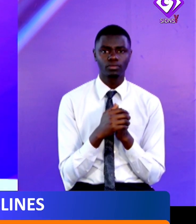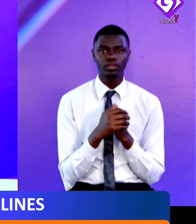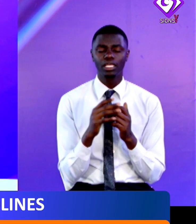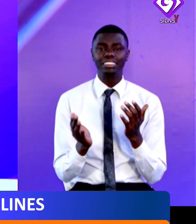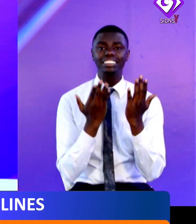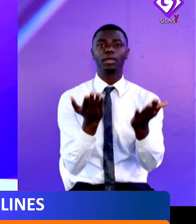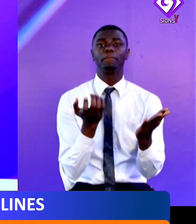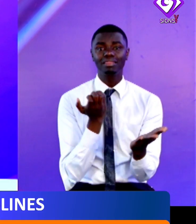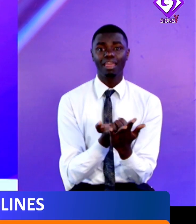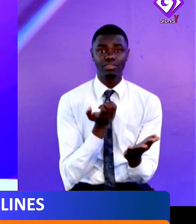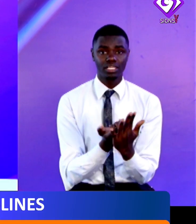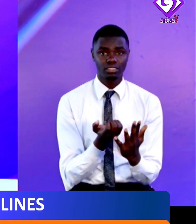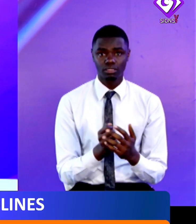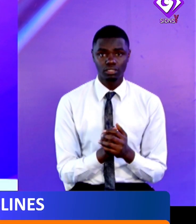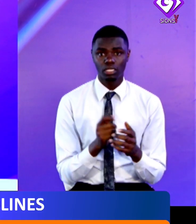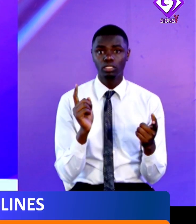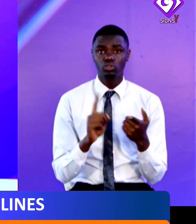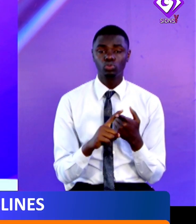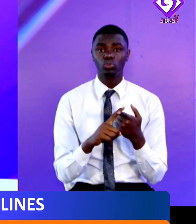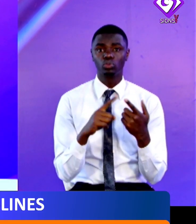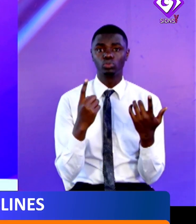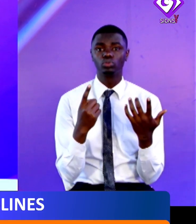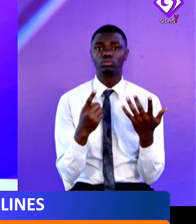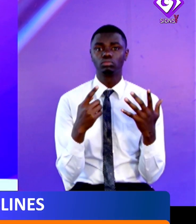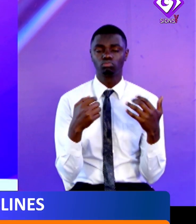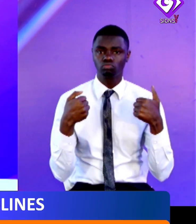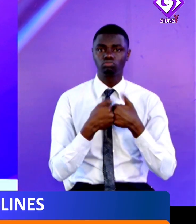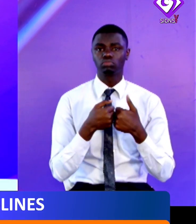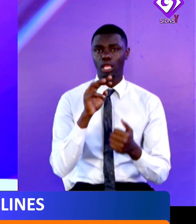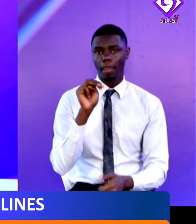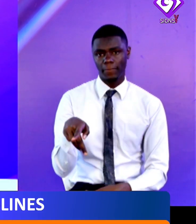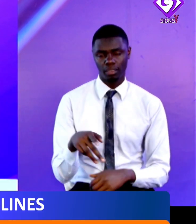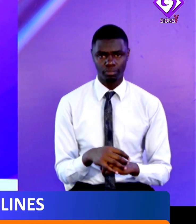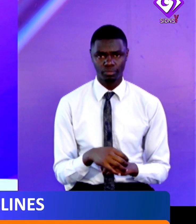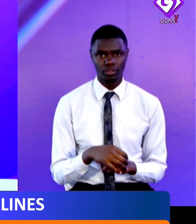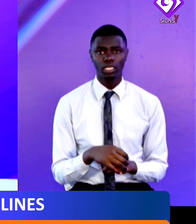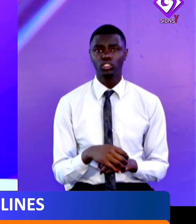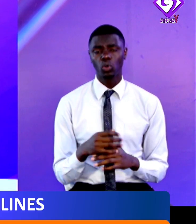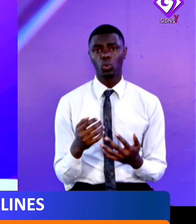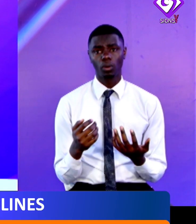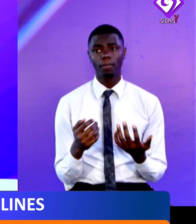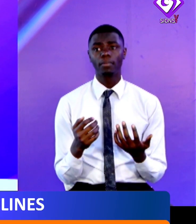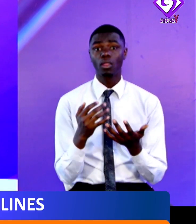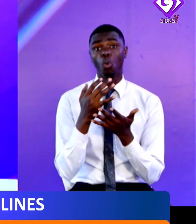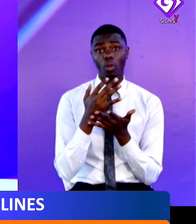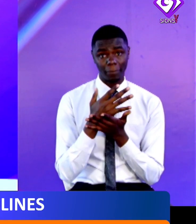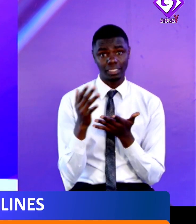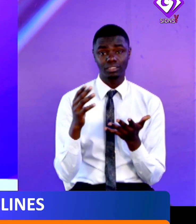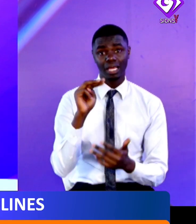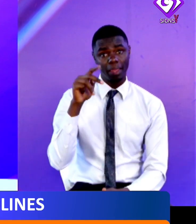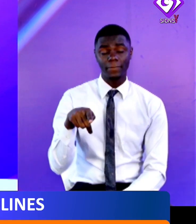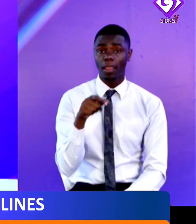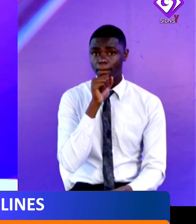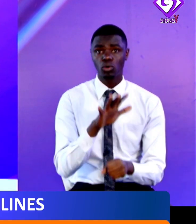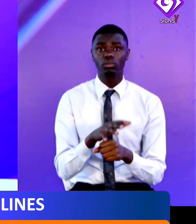submit the evidence to charge the rogue MPs. And it goes on to say on the retaliation part that MPs vow